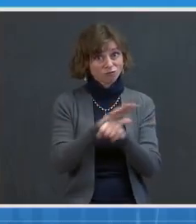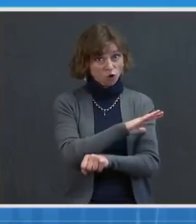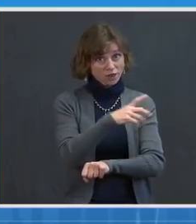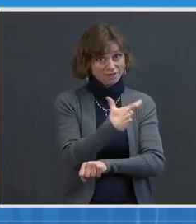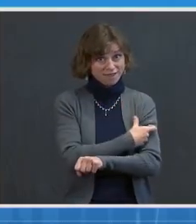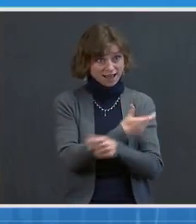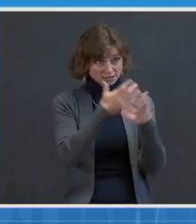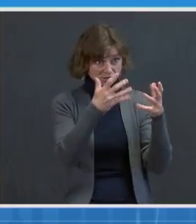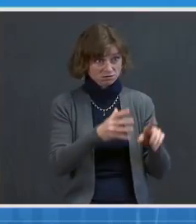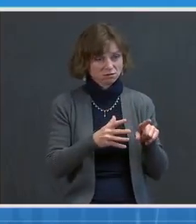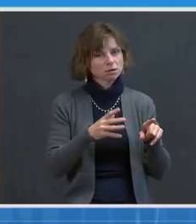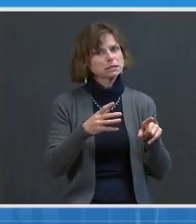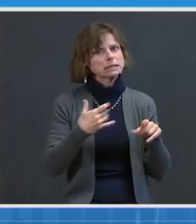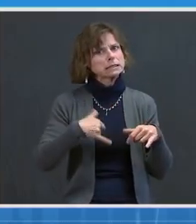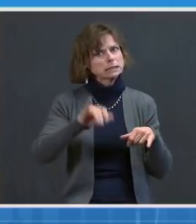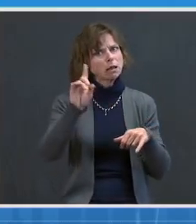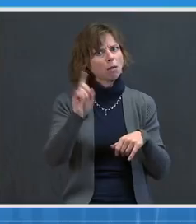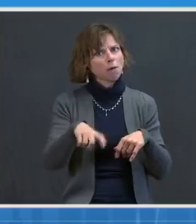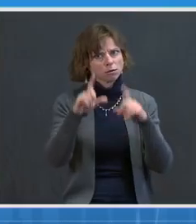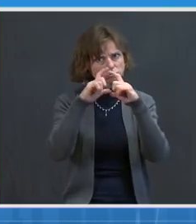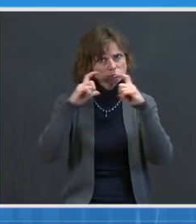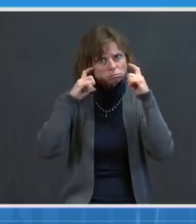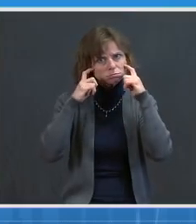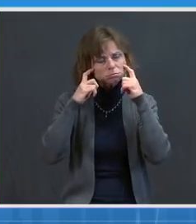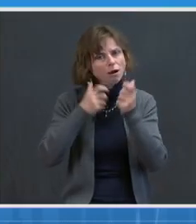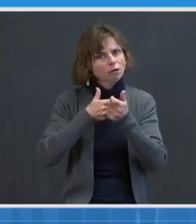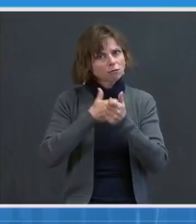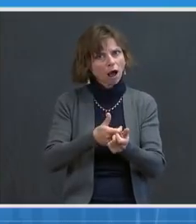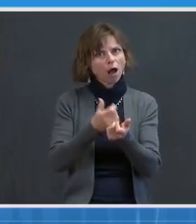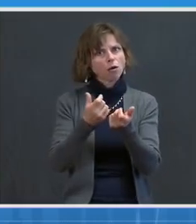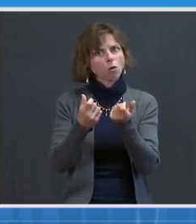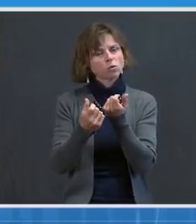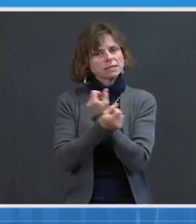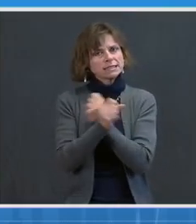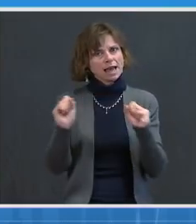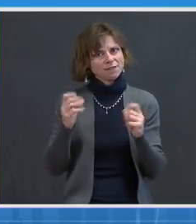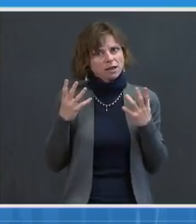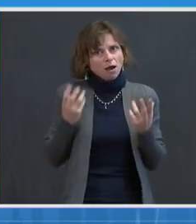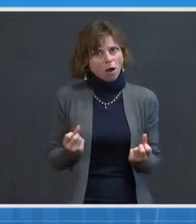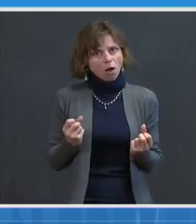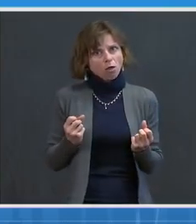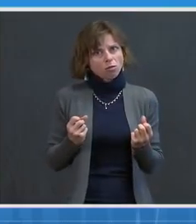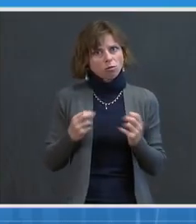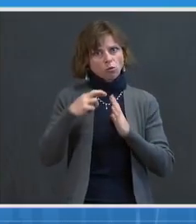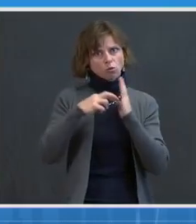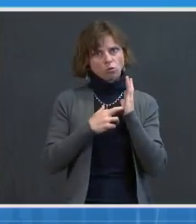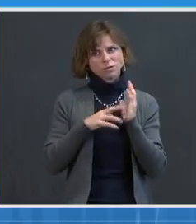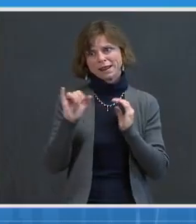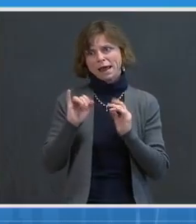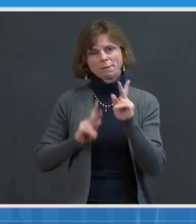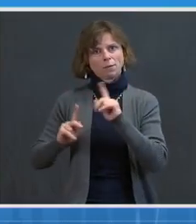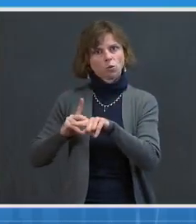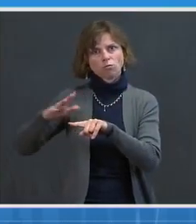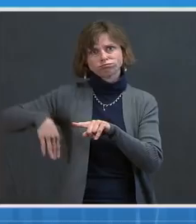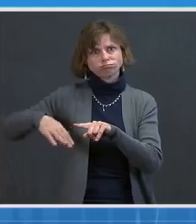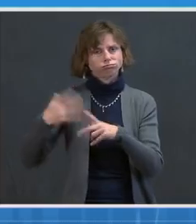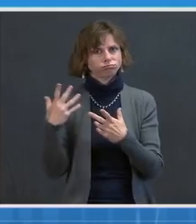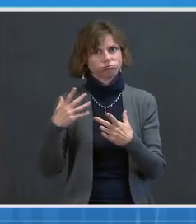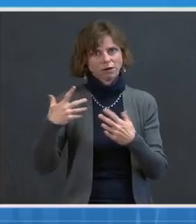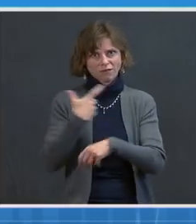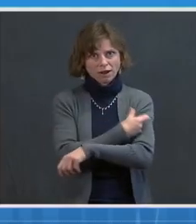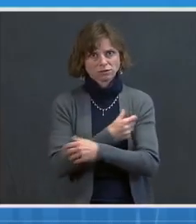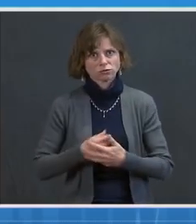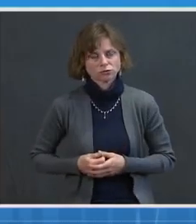practice safe public health precautions, just like people who have not yet been vaccinated. In addition, the commentary